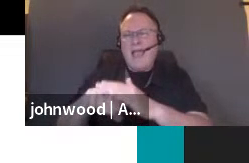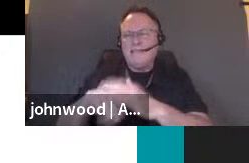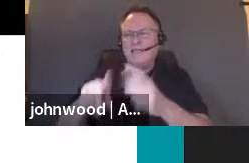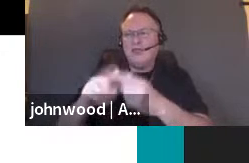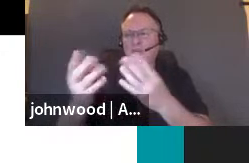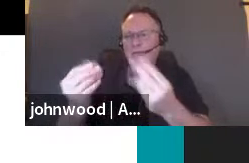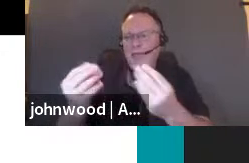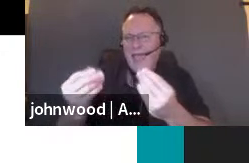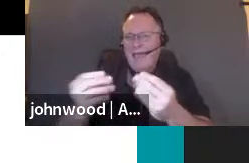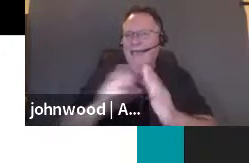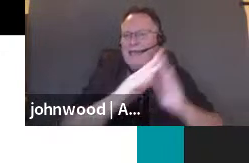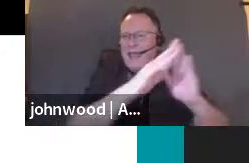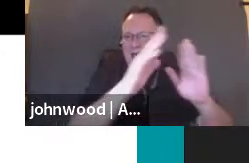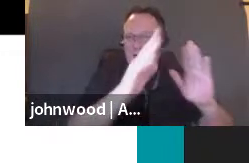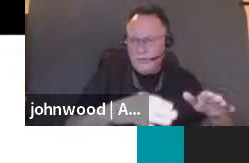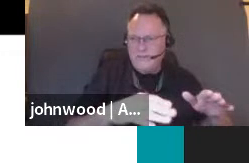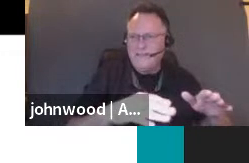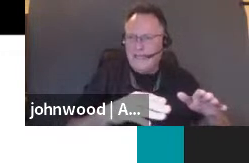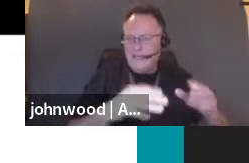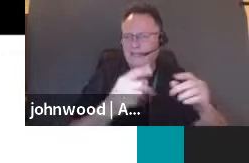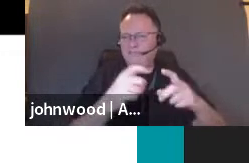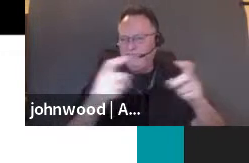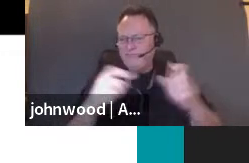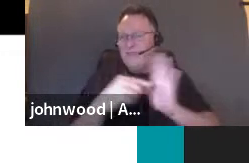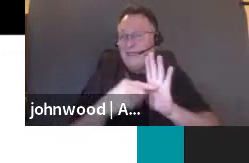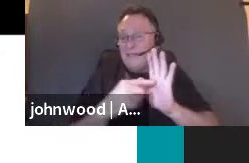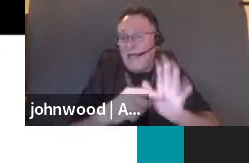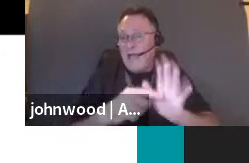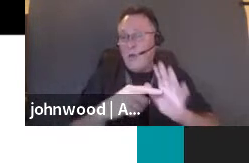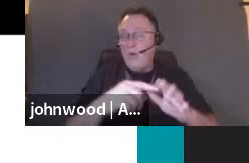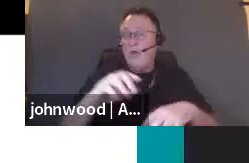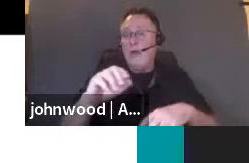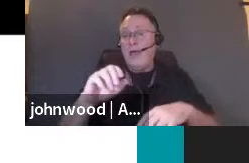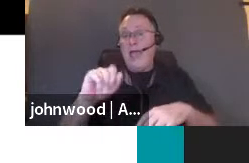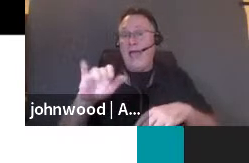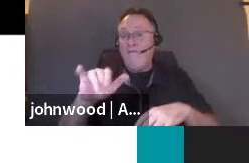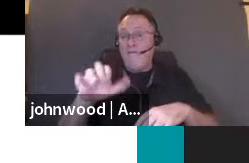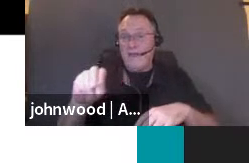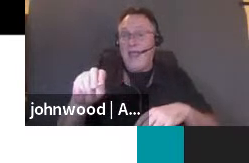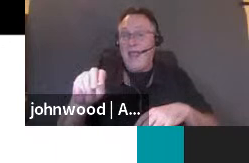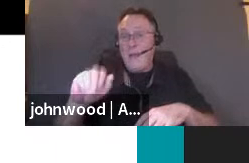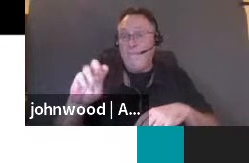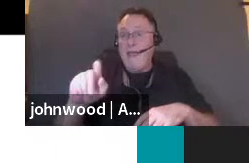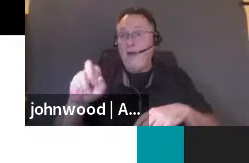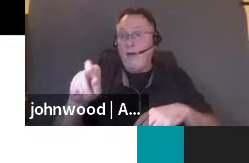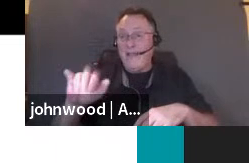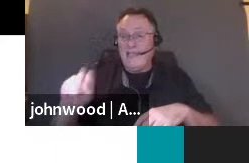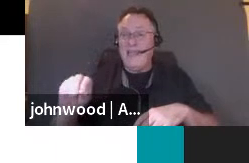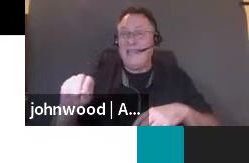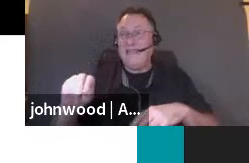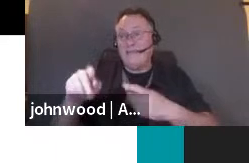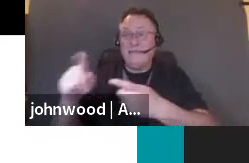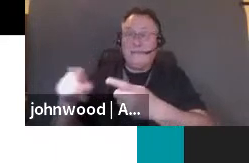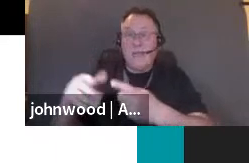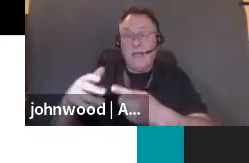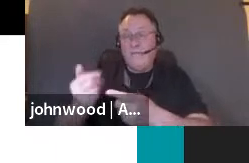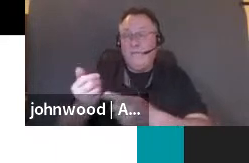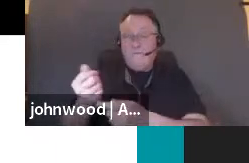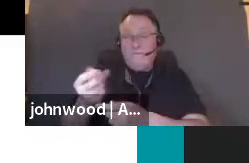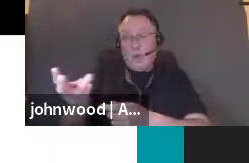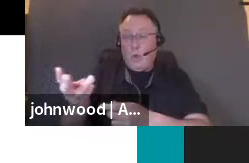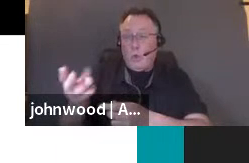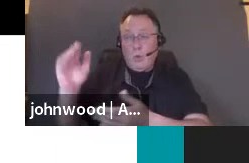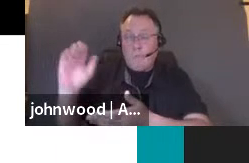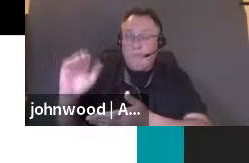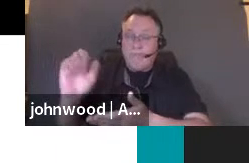to housing. For example, African-American neighborhoods that were part of redlining tend to have fewer trees and less green